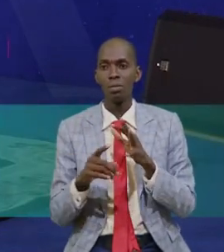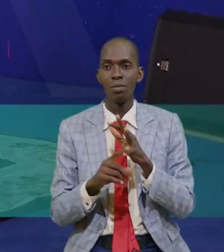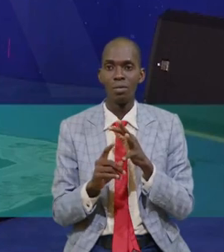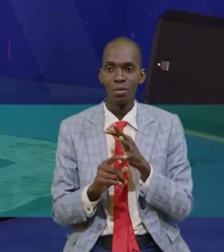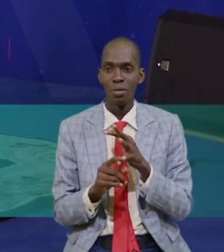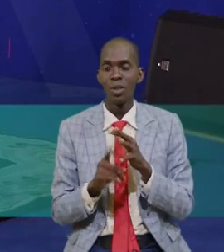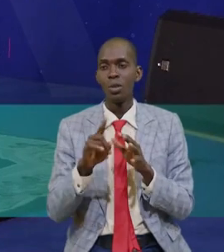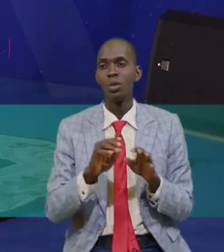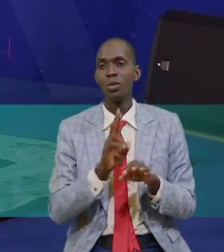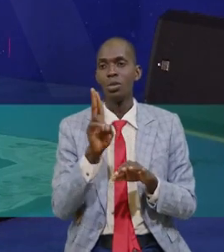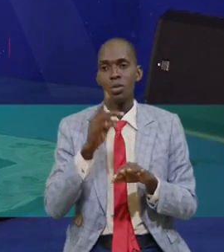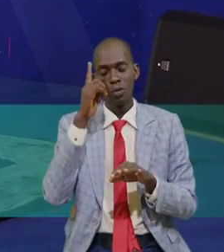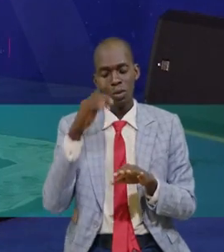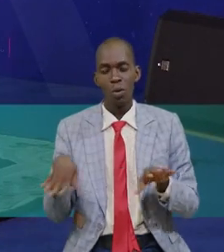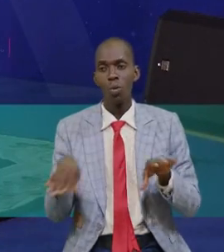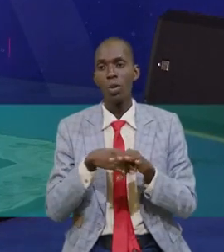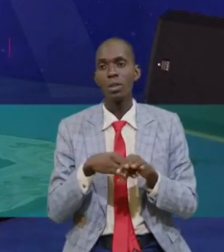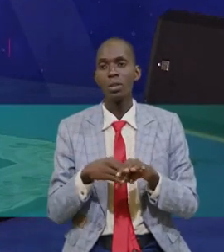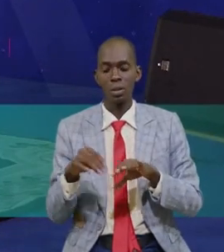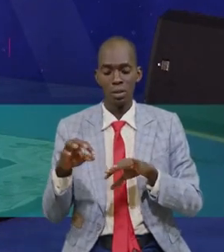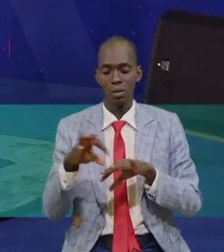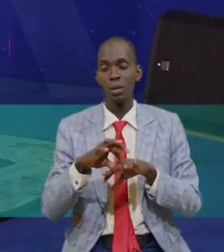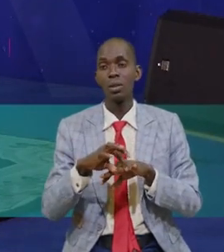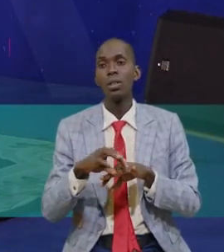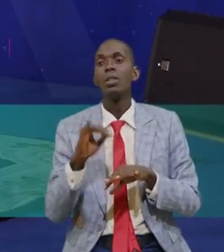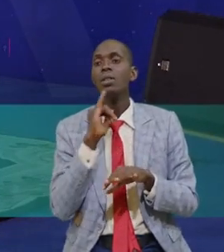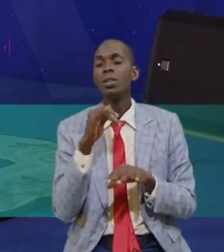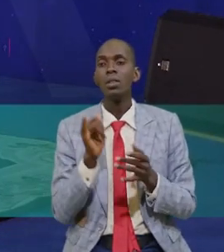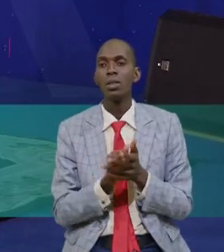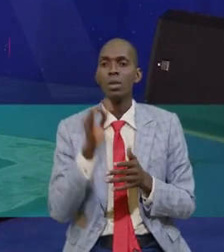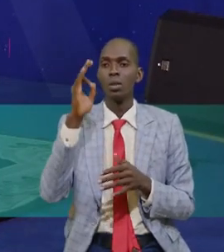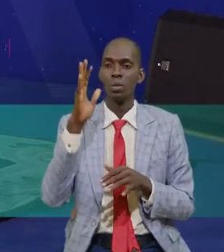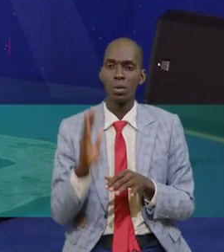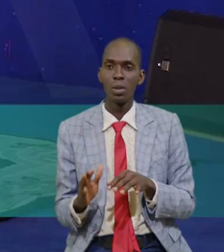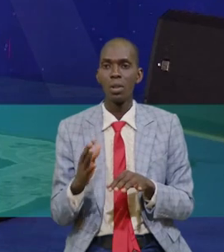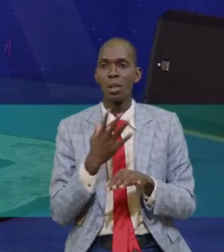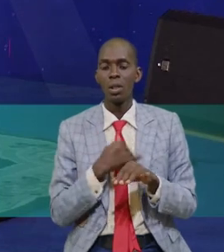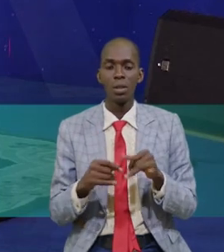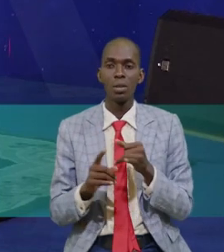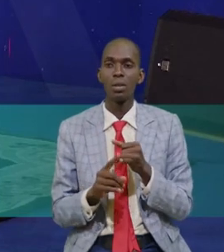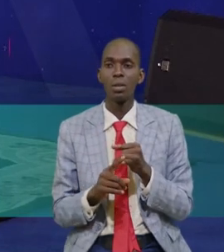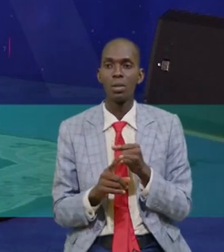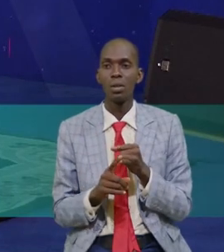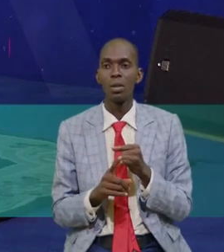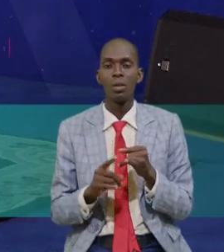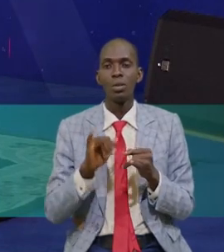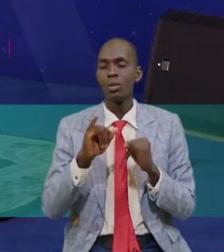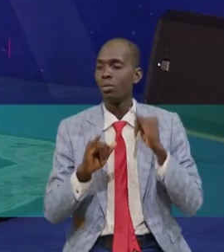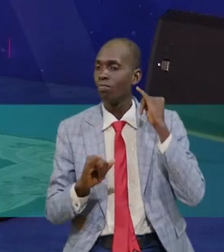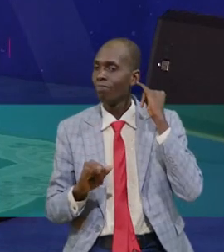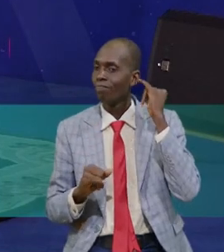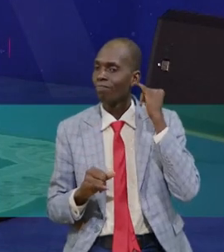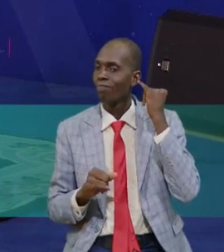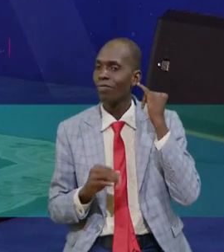ring, that's the pastor, the preacher, the minister of love. And this one, which you put inside